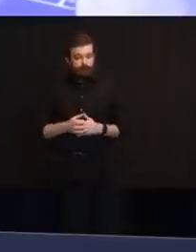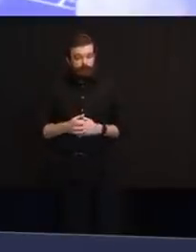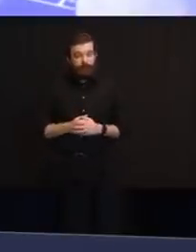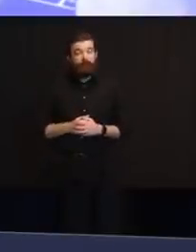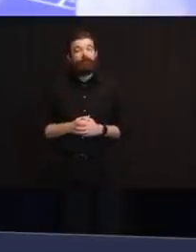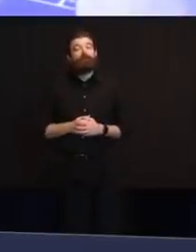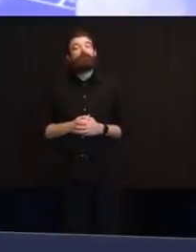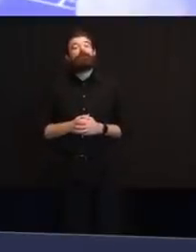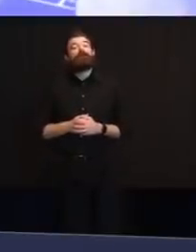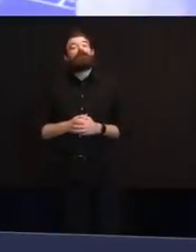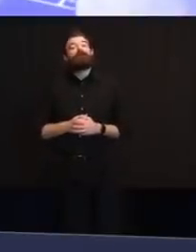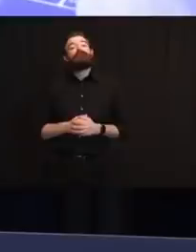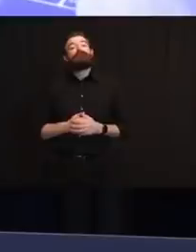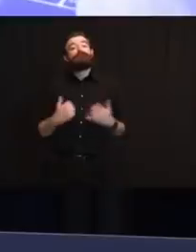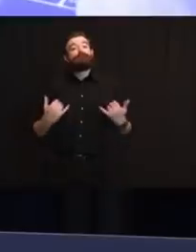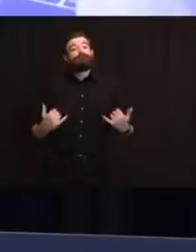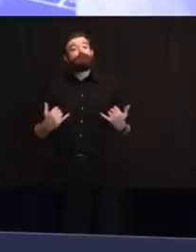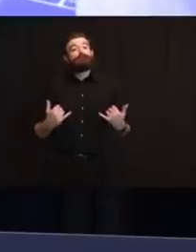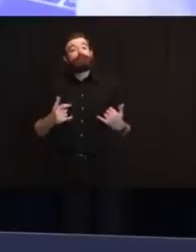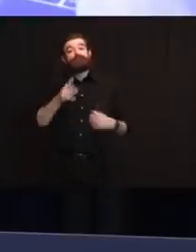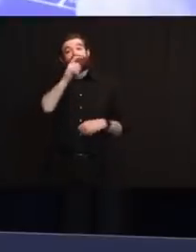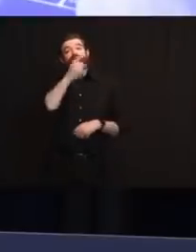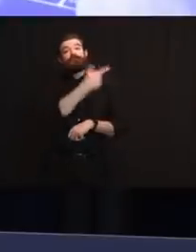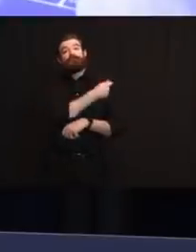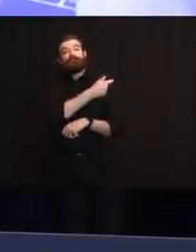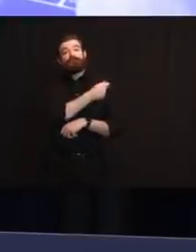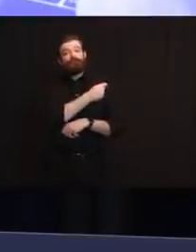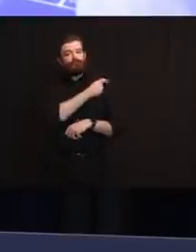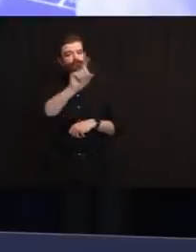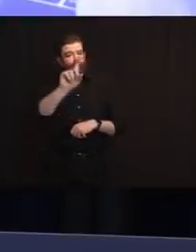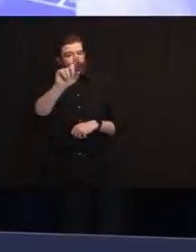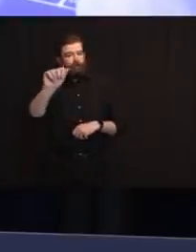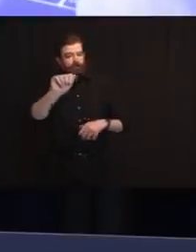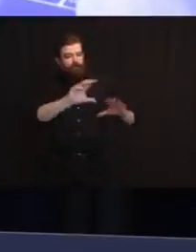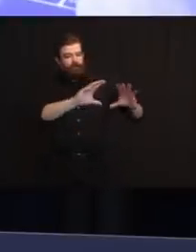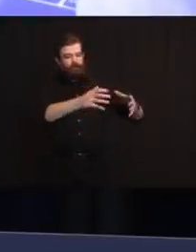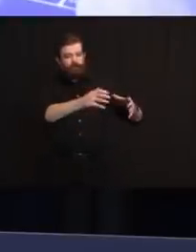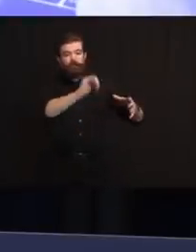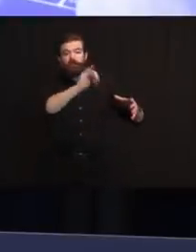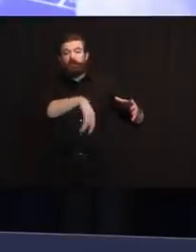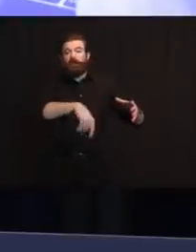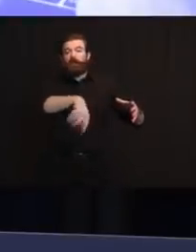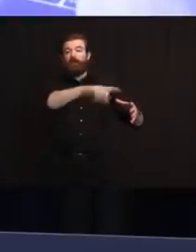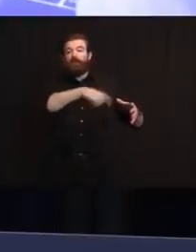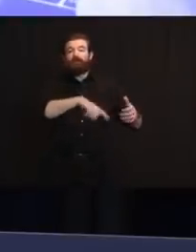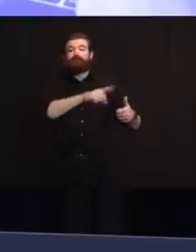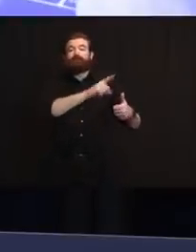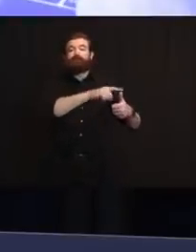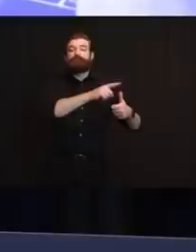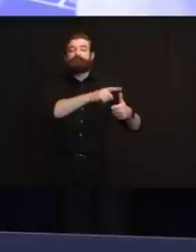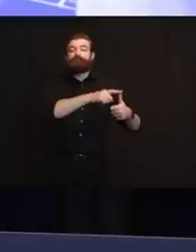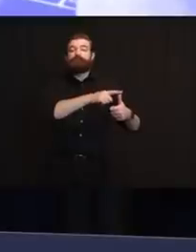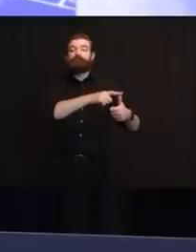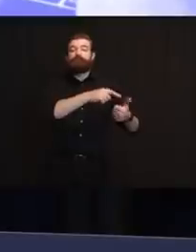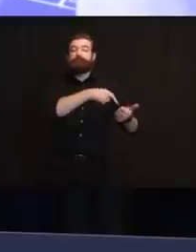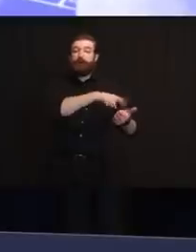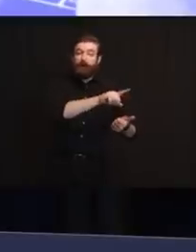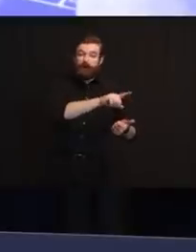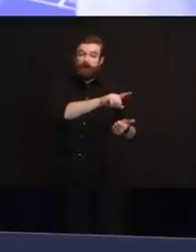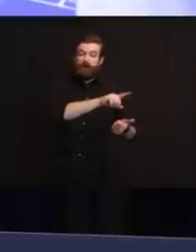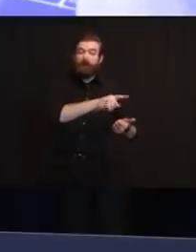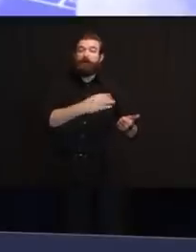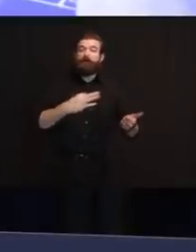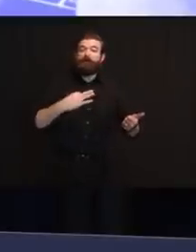the 1A category, which includes paid and unpaid persons serving in healthcare